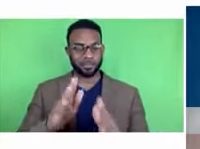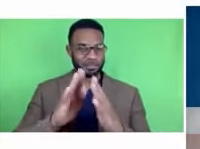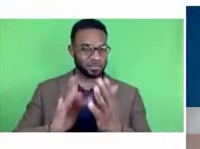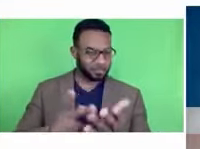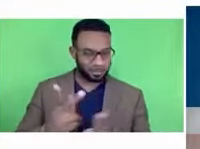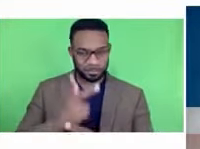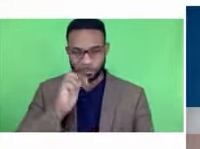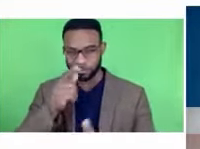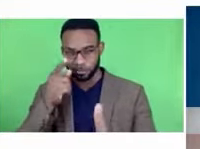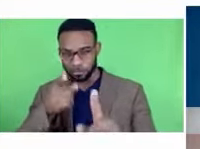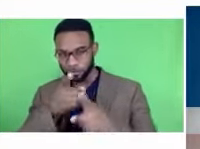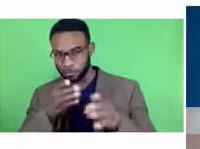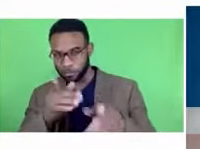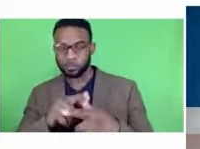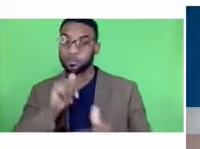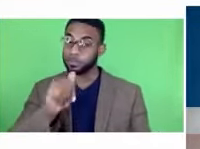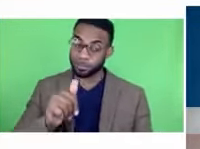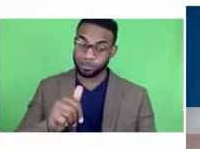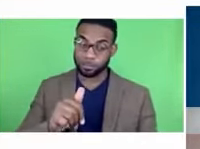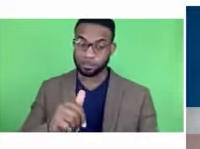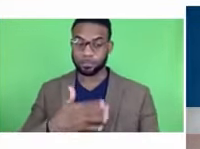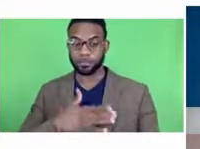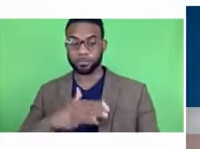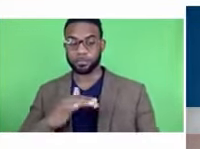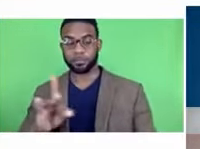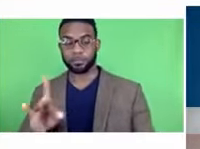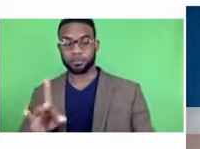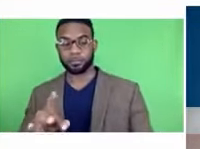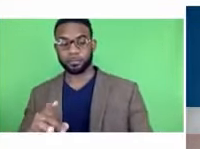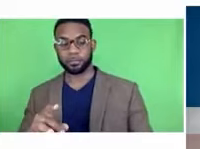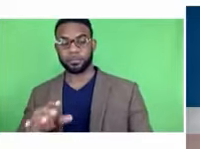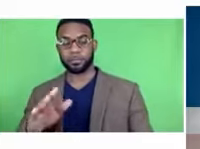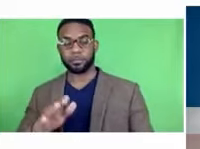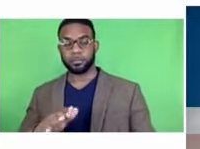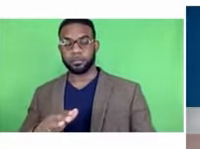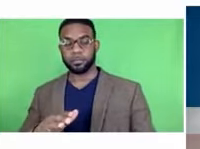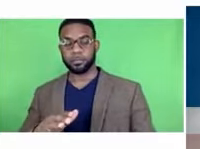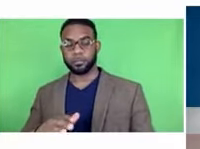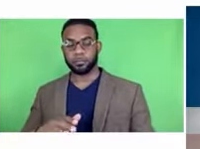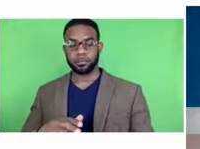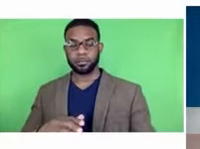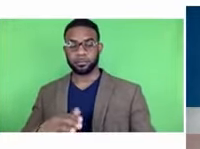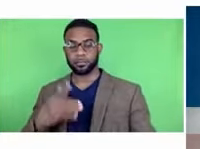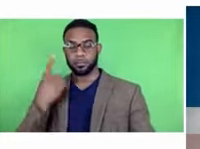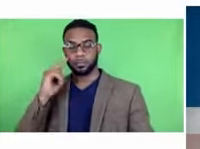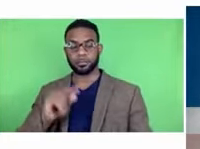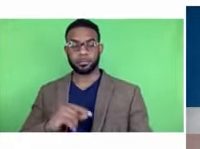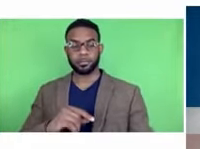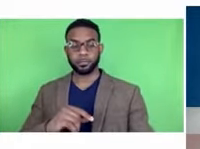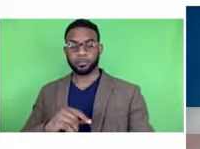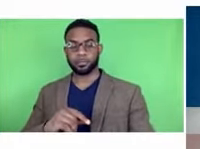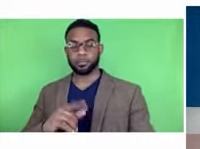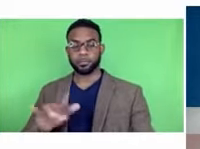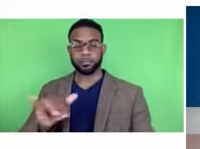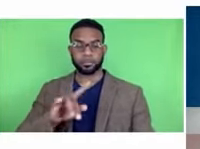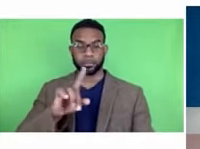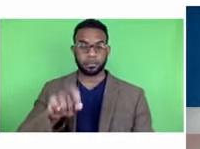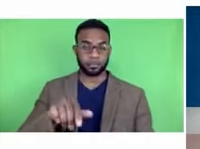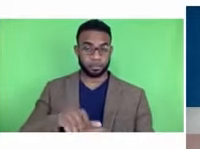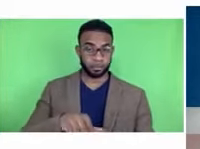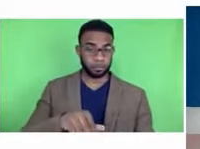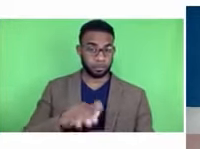headed down the right path or not. So I appreciate that you mentioned that, and I'm glad that it's been successful for you. And I kind of ask the same question on